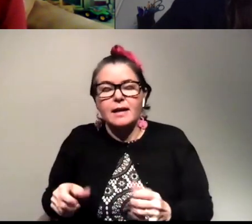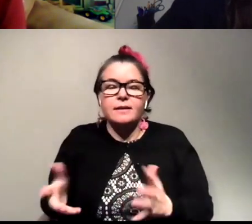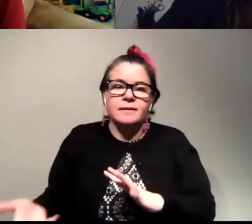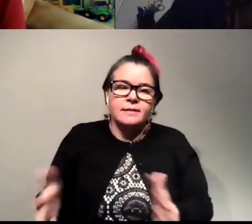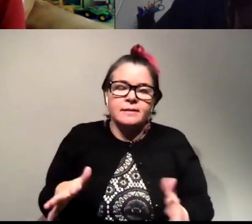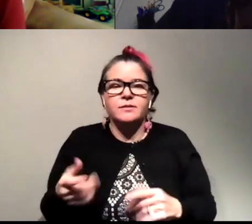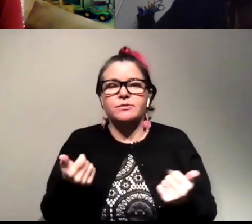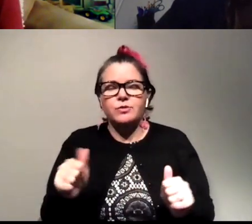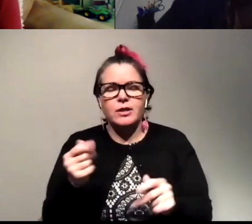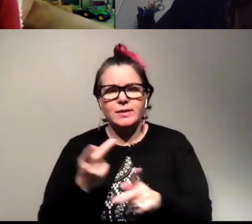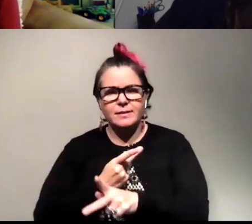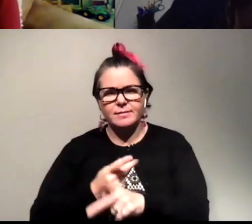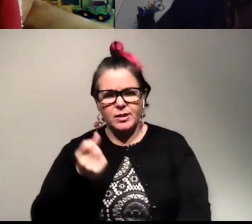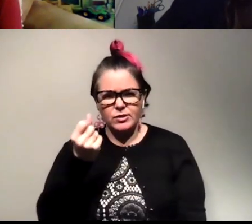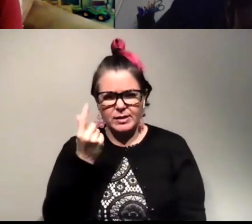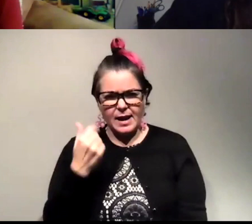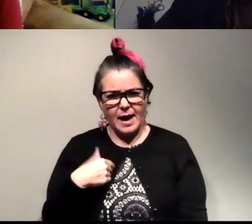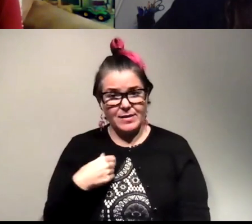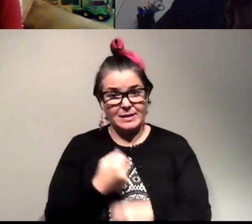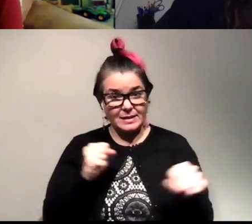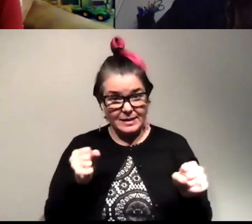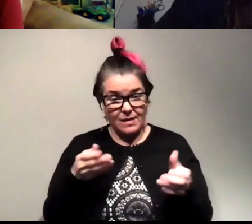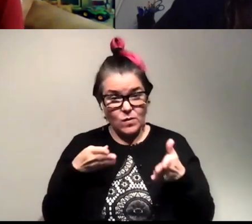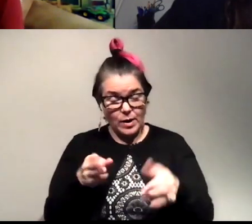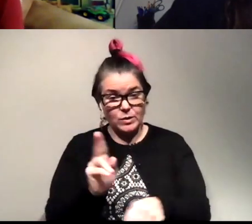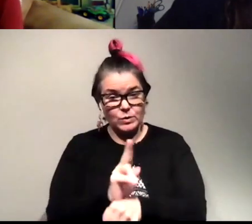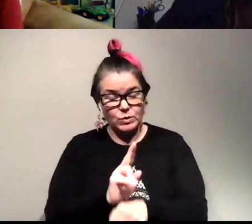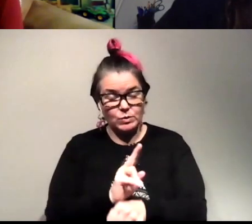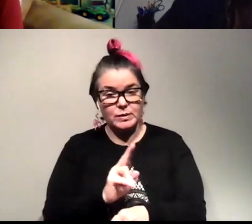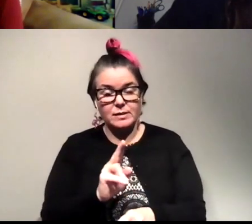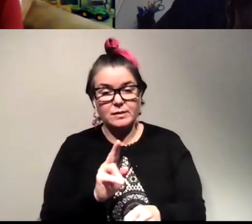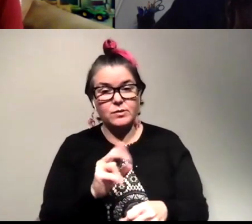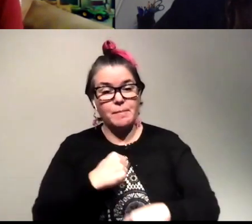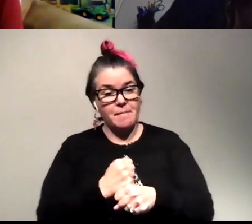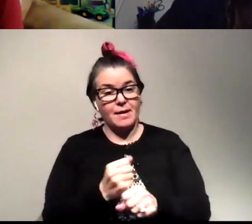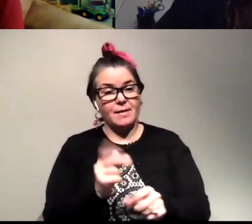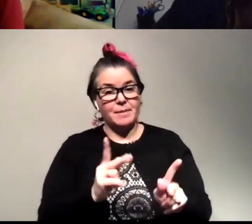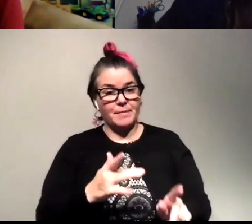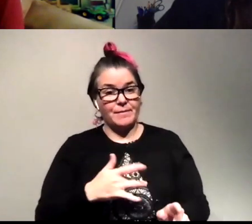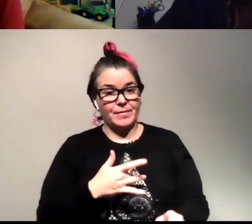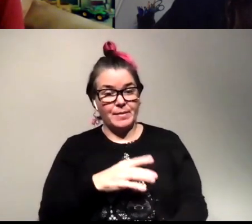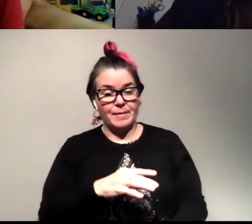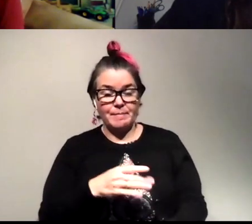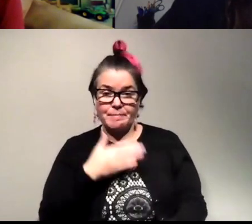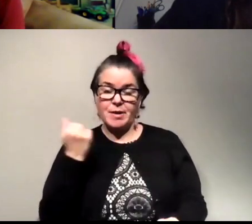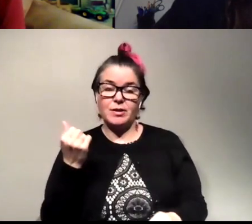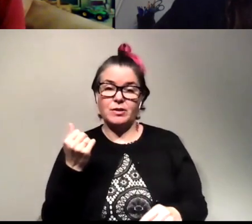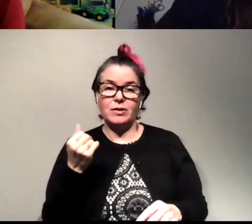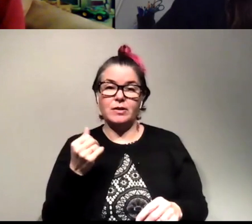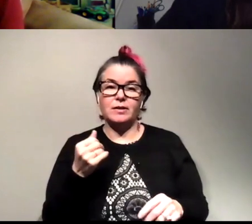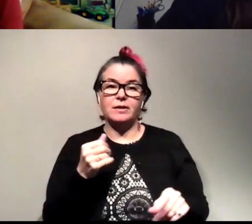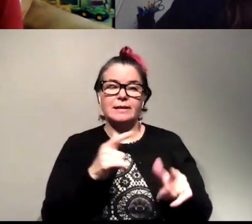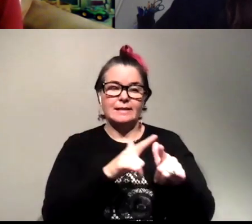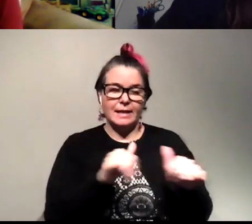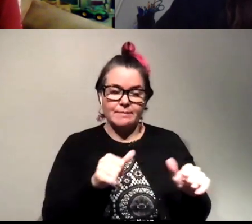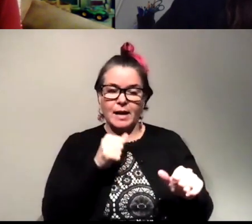to understand, is there a safe way to use it to make people feel better that doesn't impact